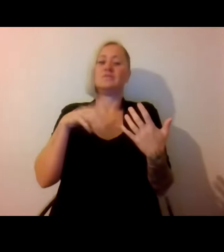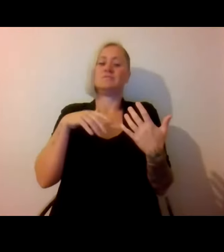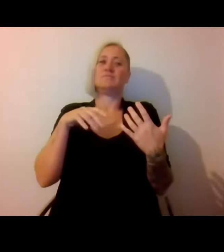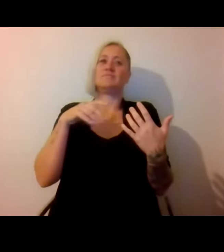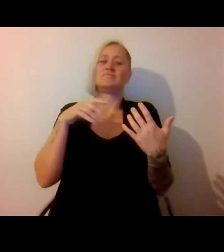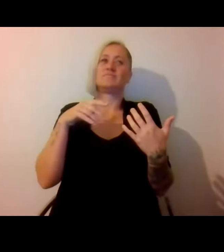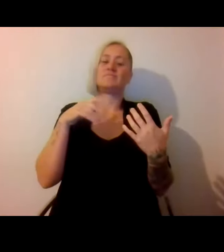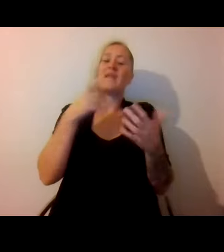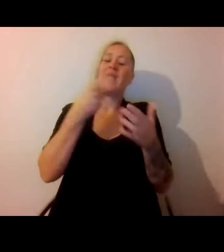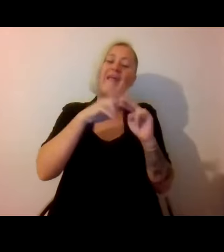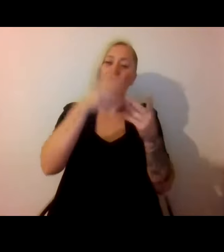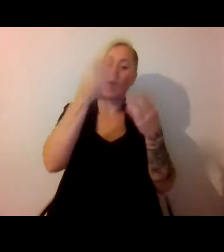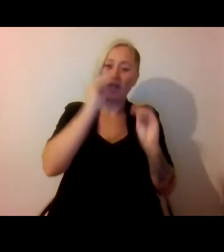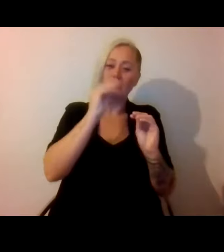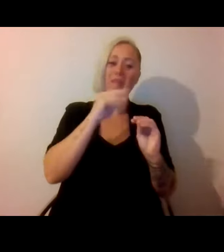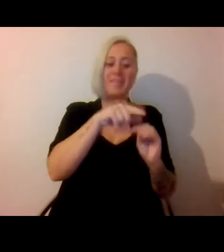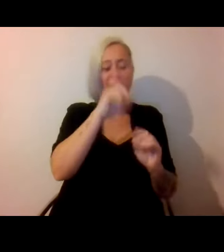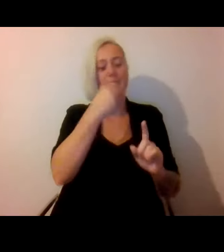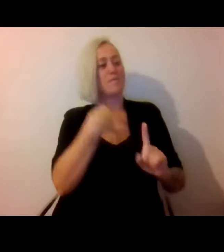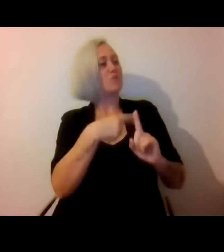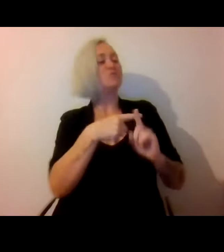you think, I can do it, I will try.